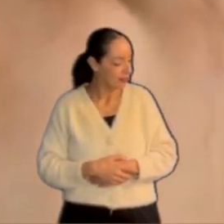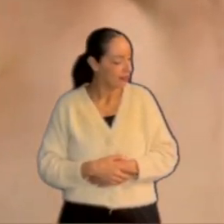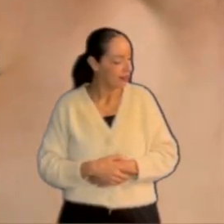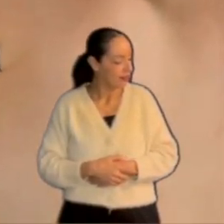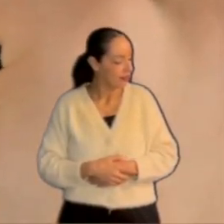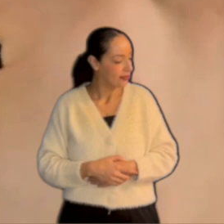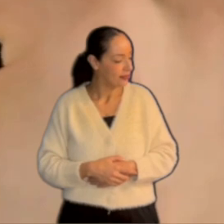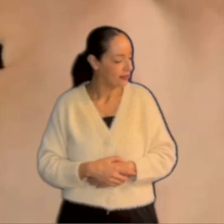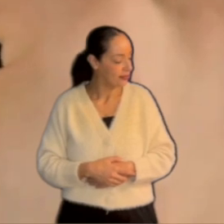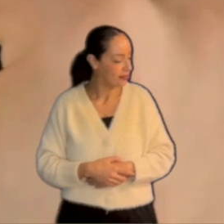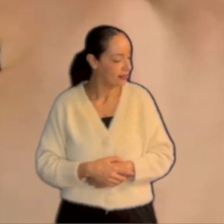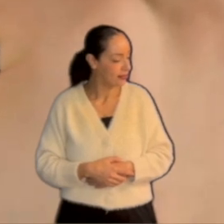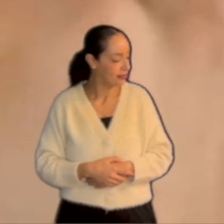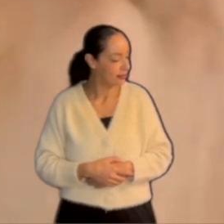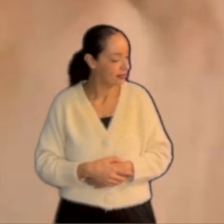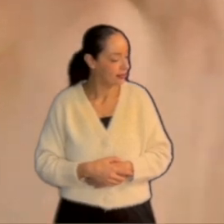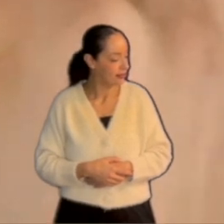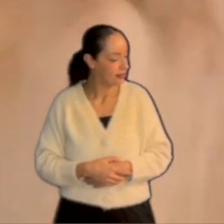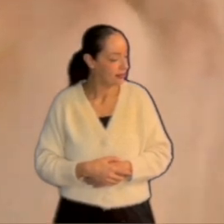And then on the left.